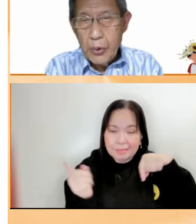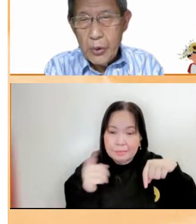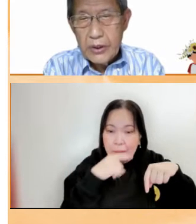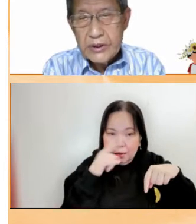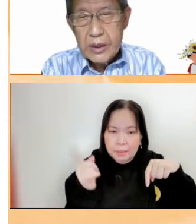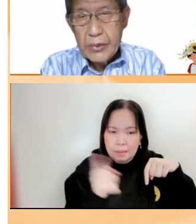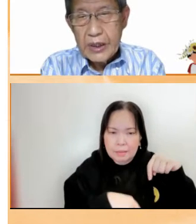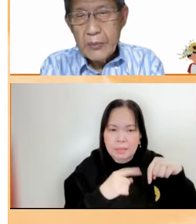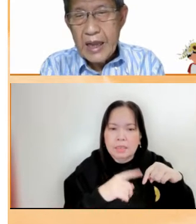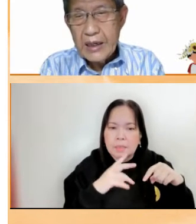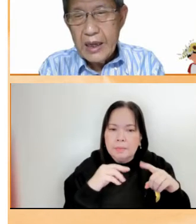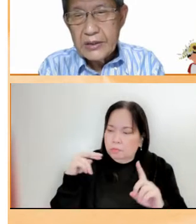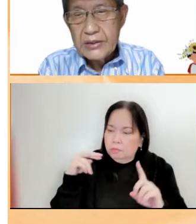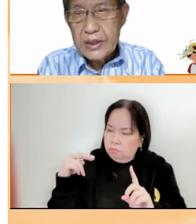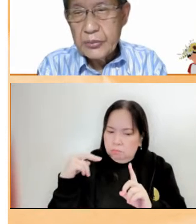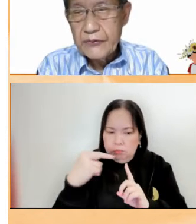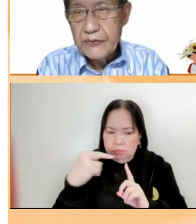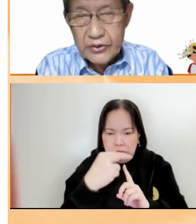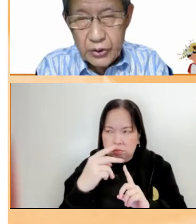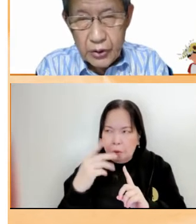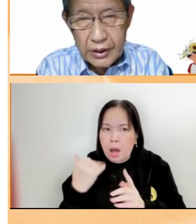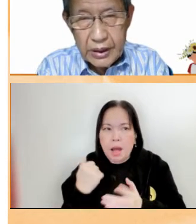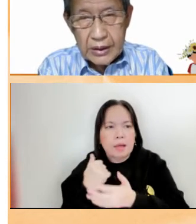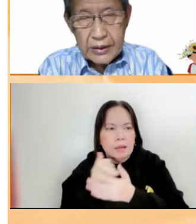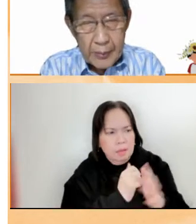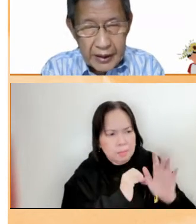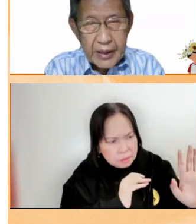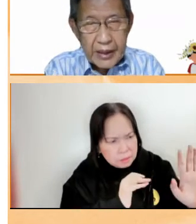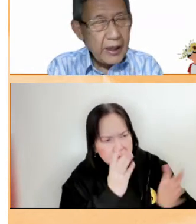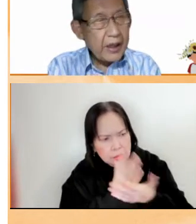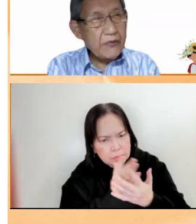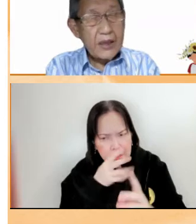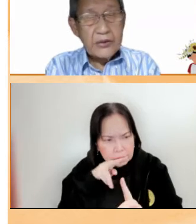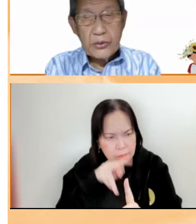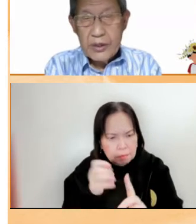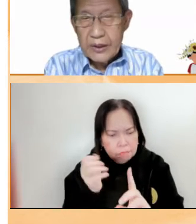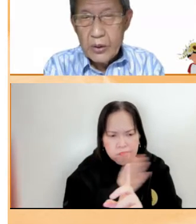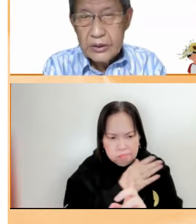and boys become allies in prevention. They may have